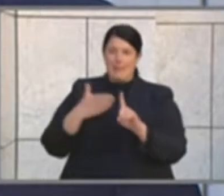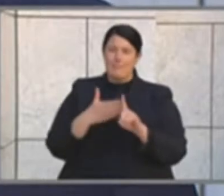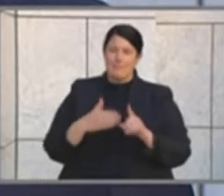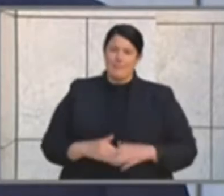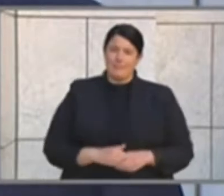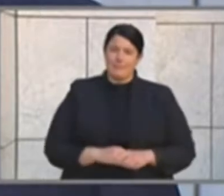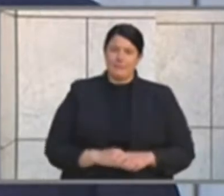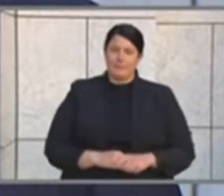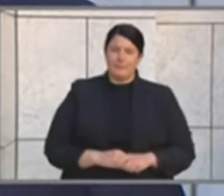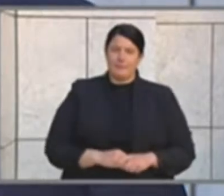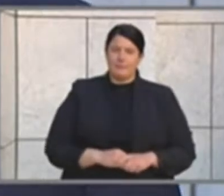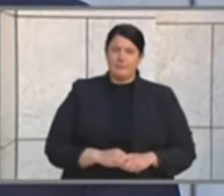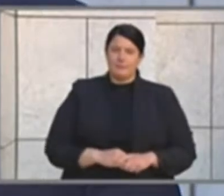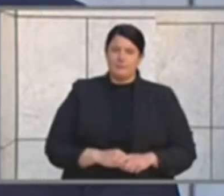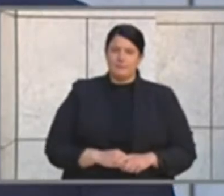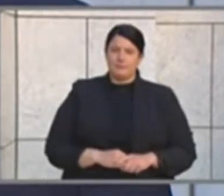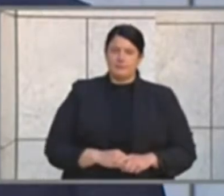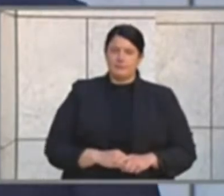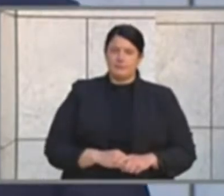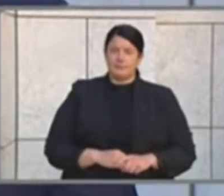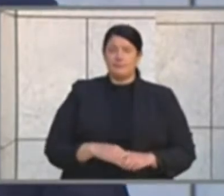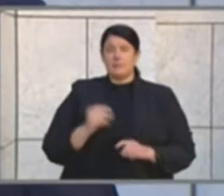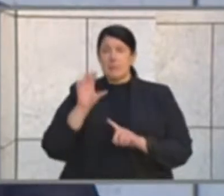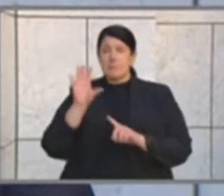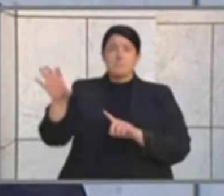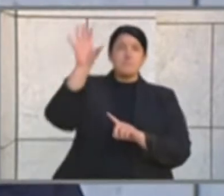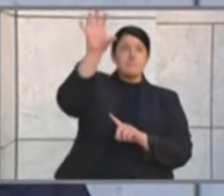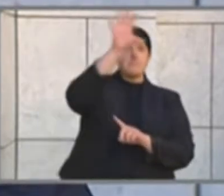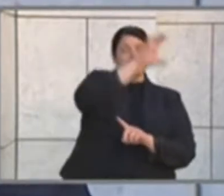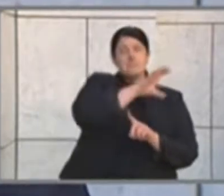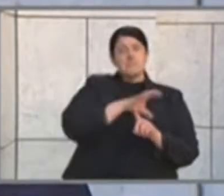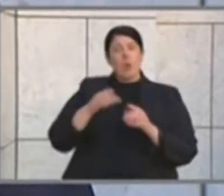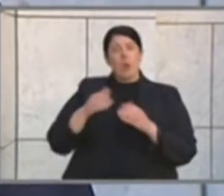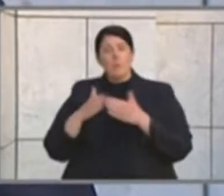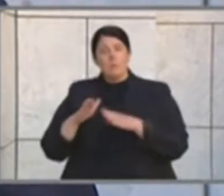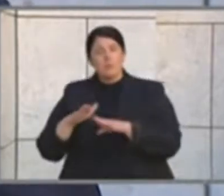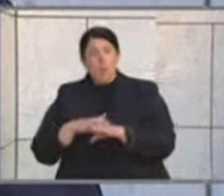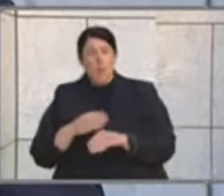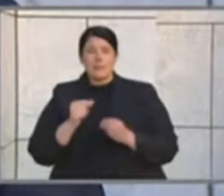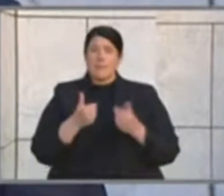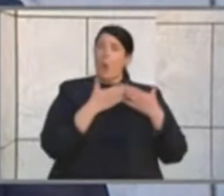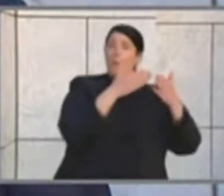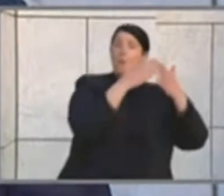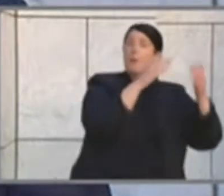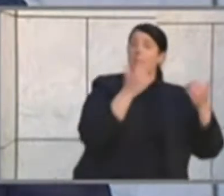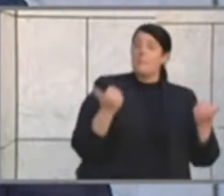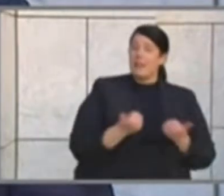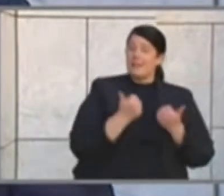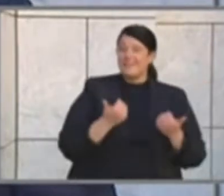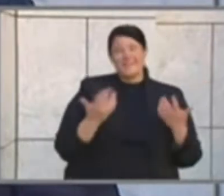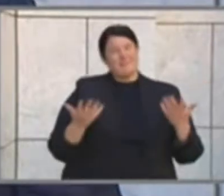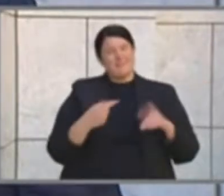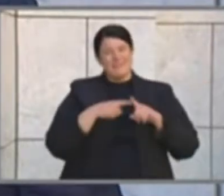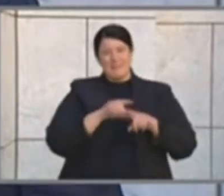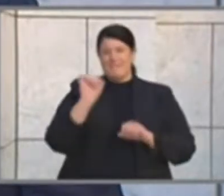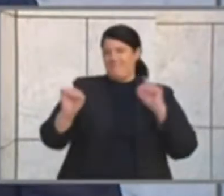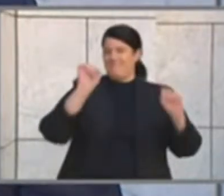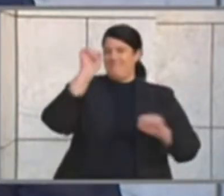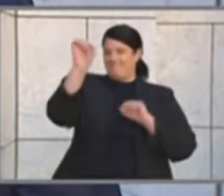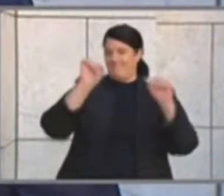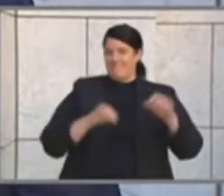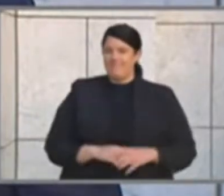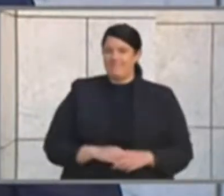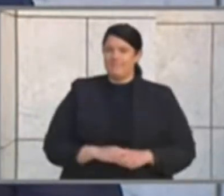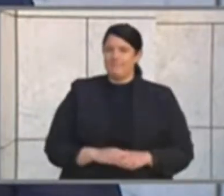occurring. At different paces, dependent on the caseloads and circumstances in each territory and each state, but